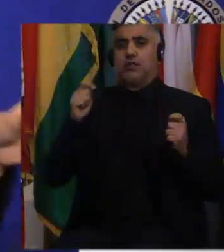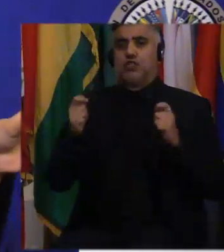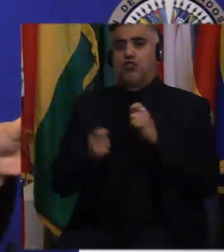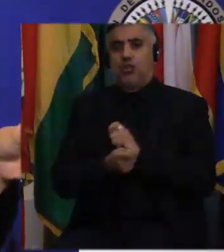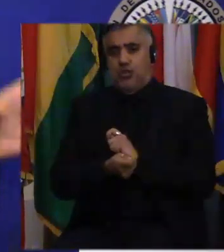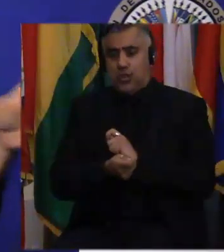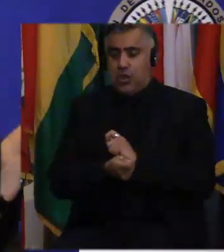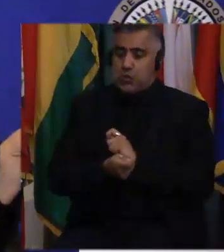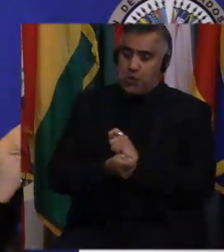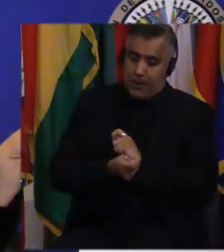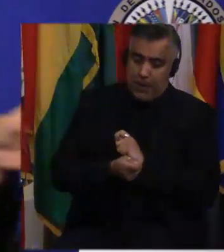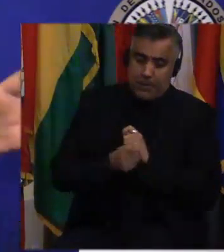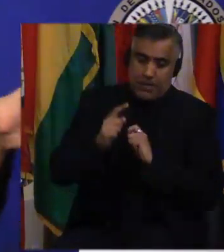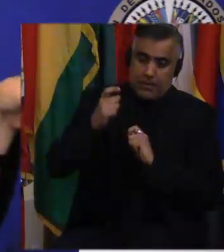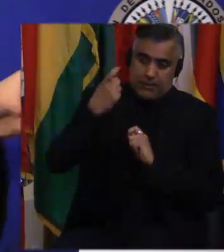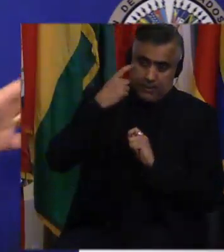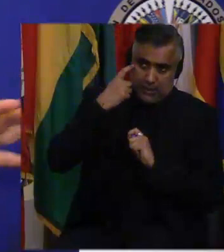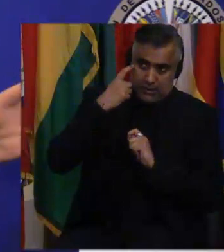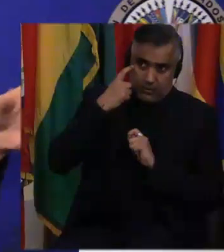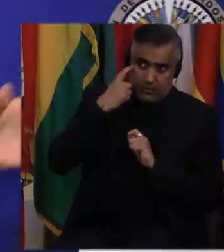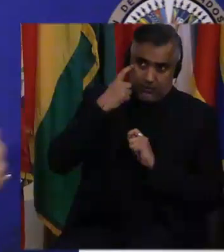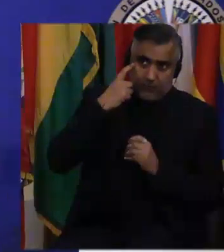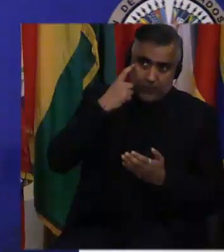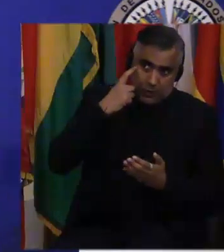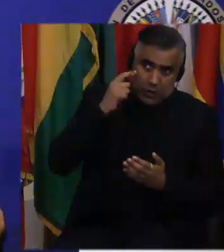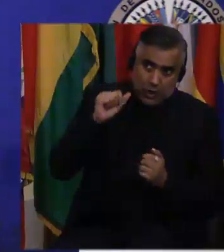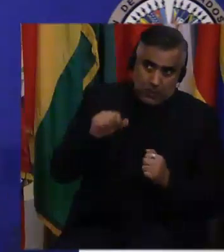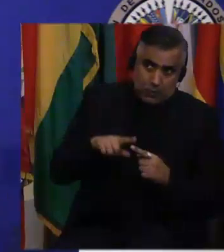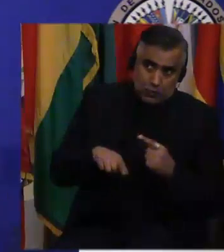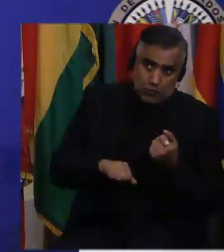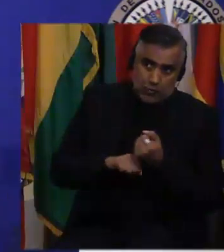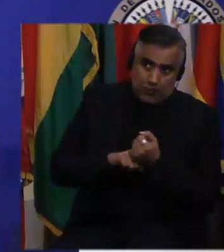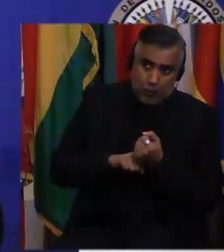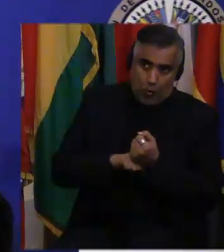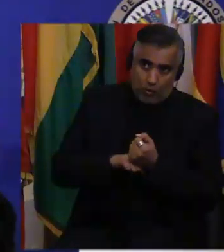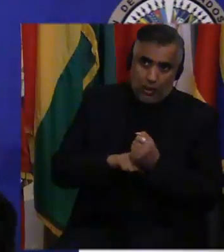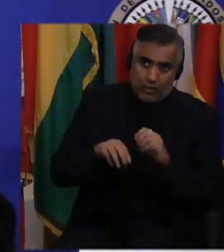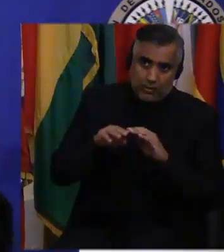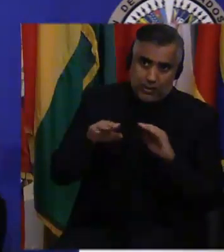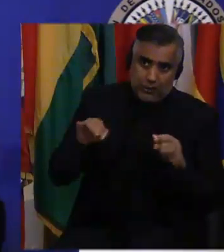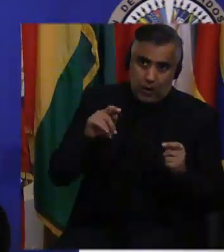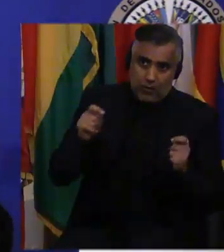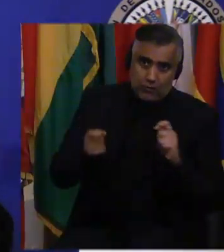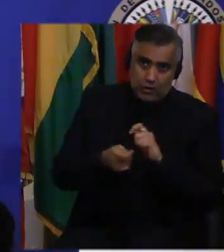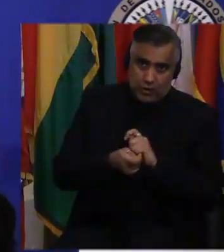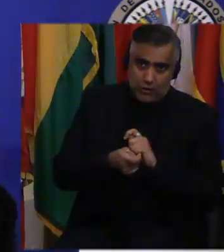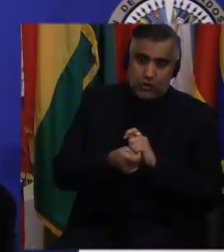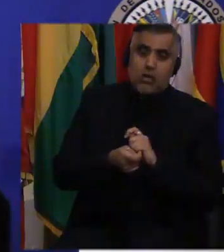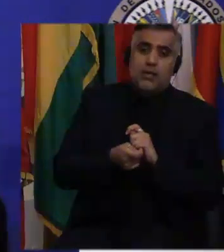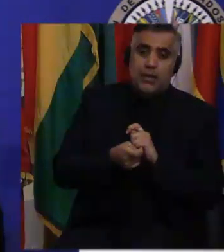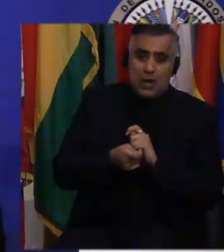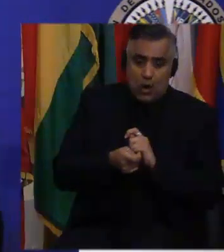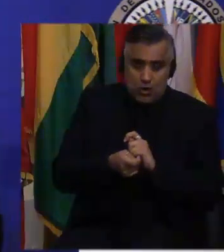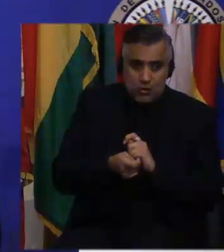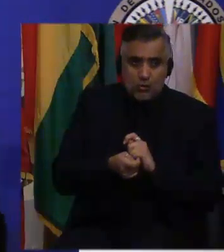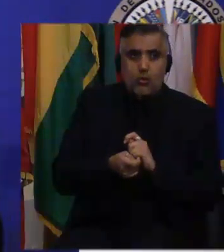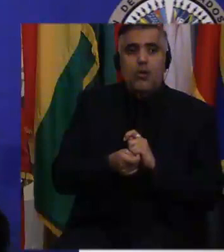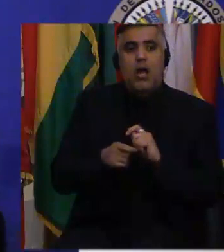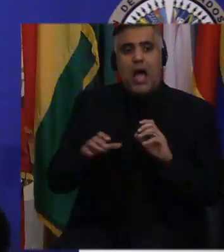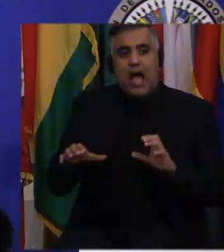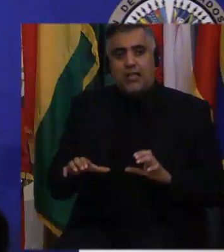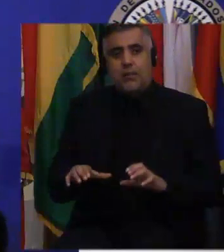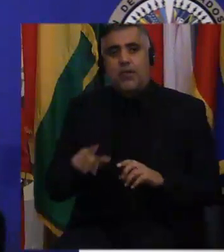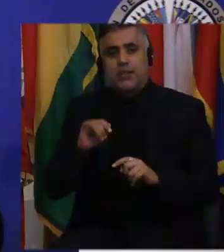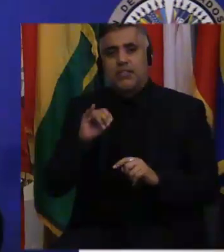it. So maybe states that are able to support this level of change could also act upon